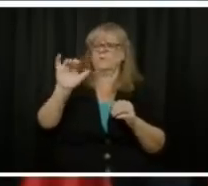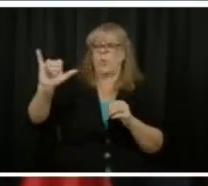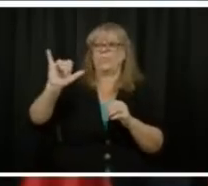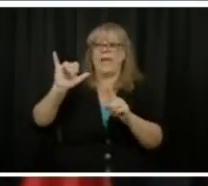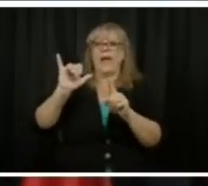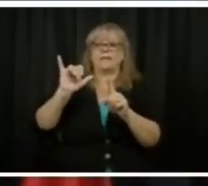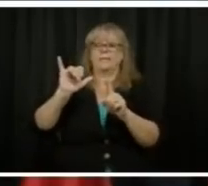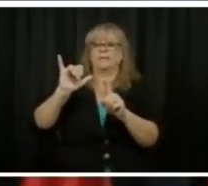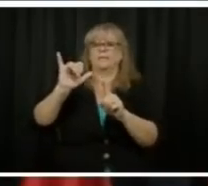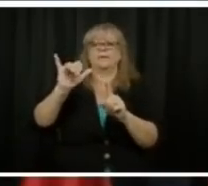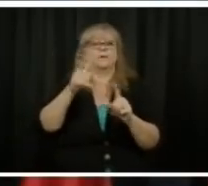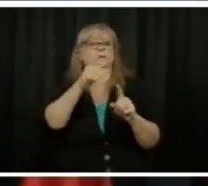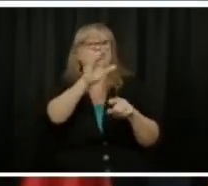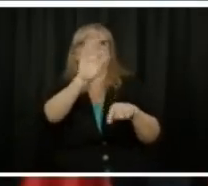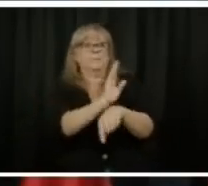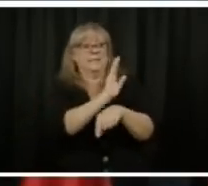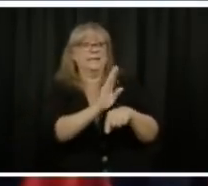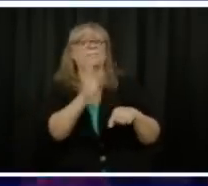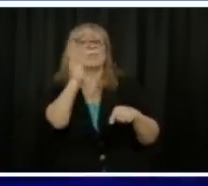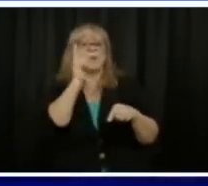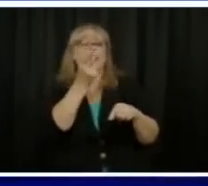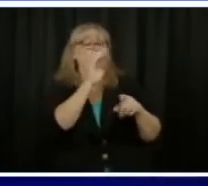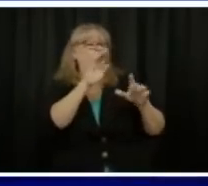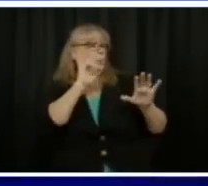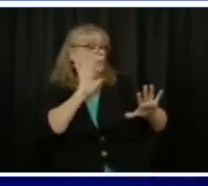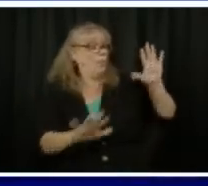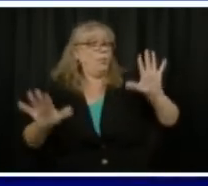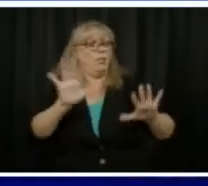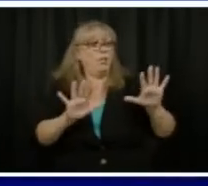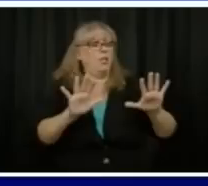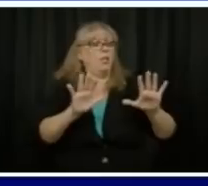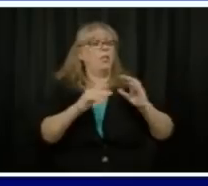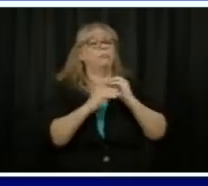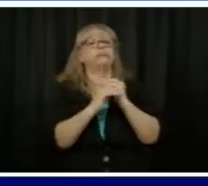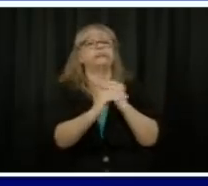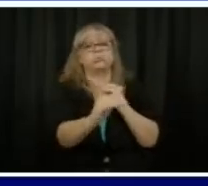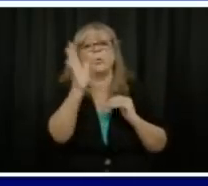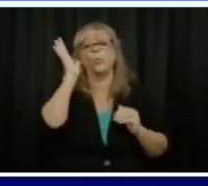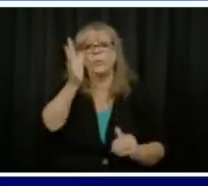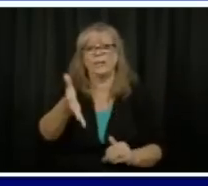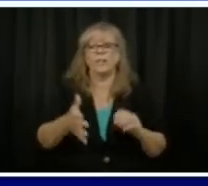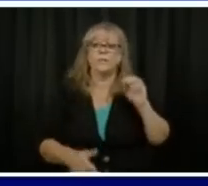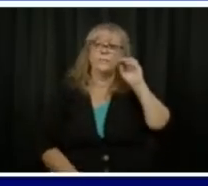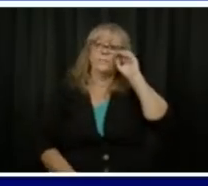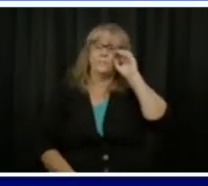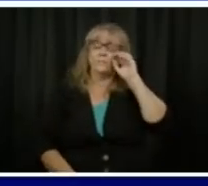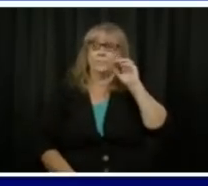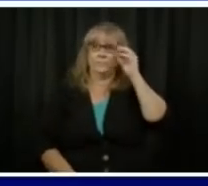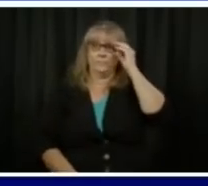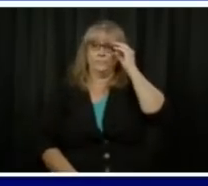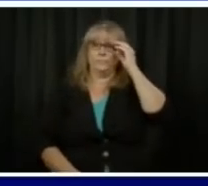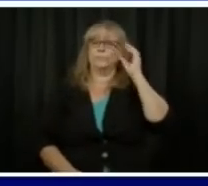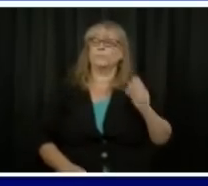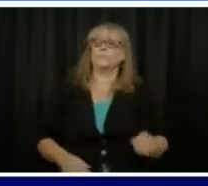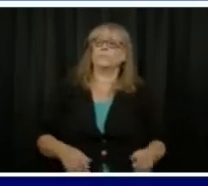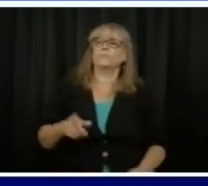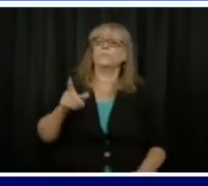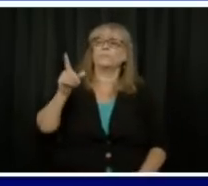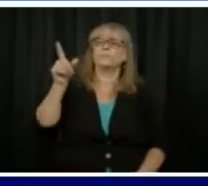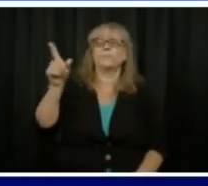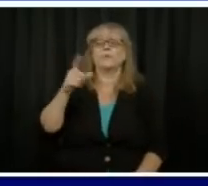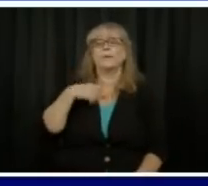as local communities. Here's some data on the bars that helped lead to this decision. So bars are facilities that don't